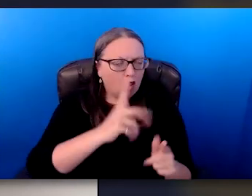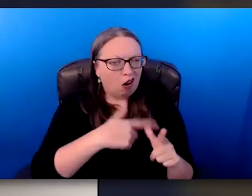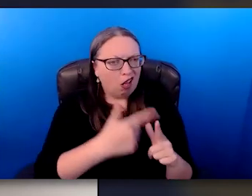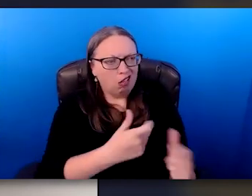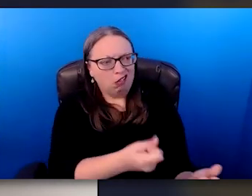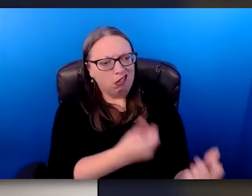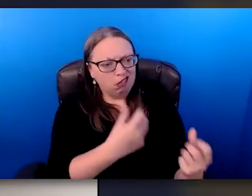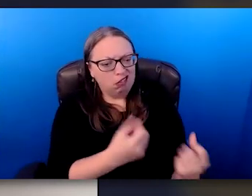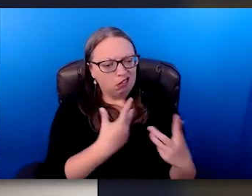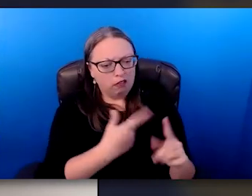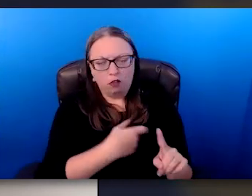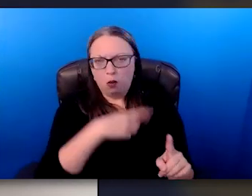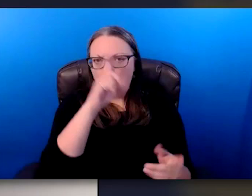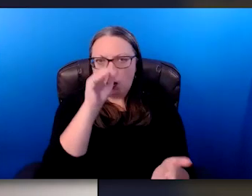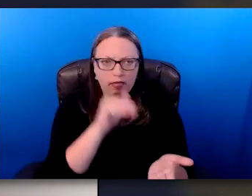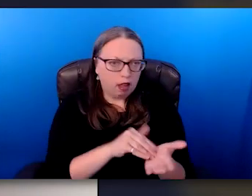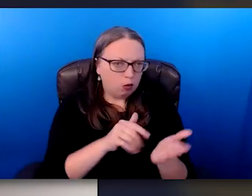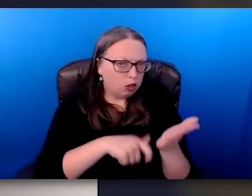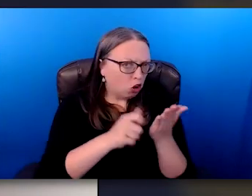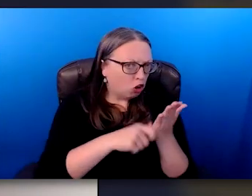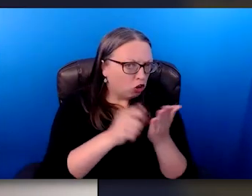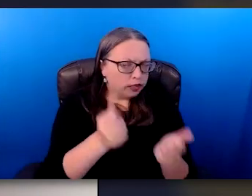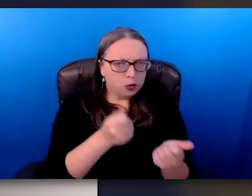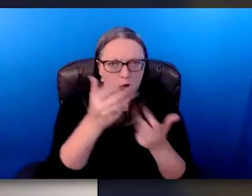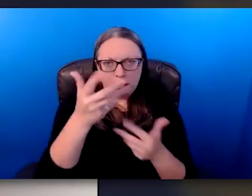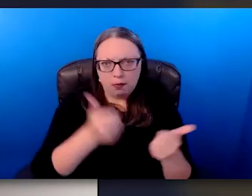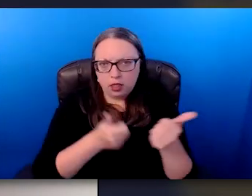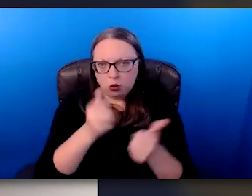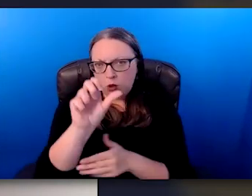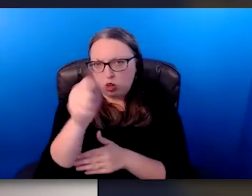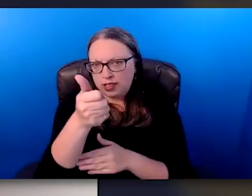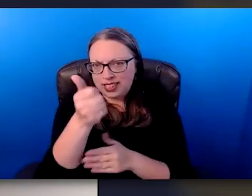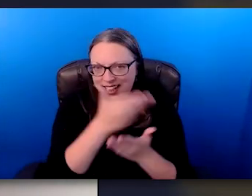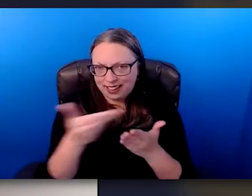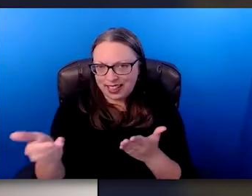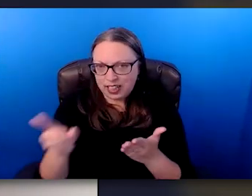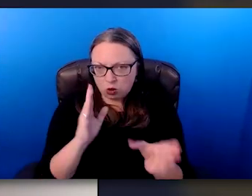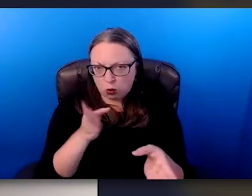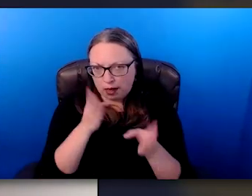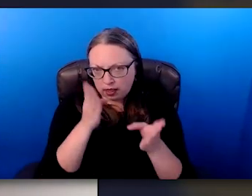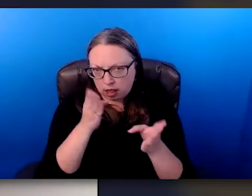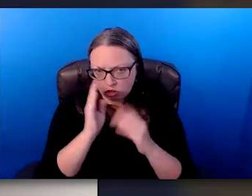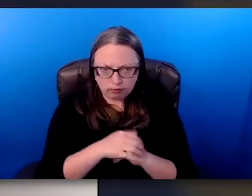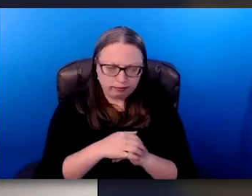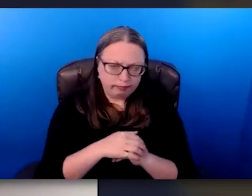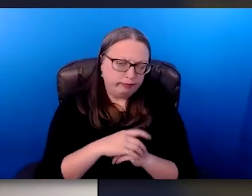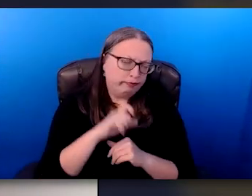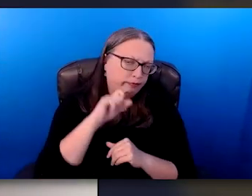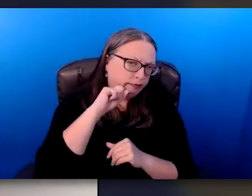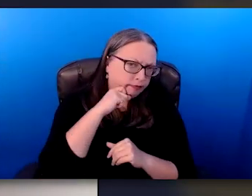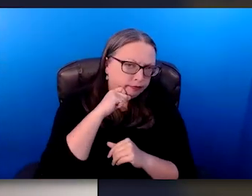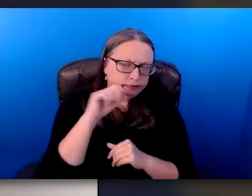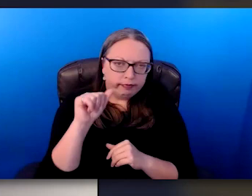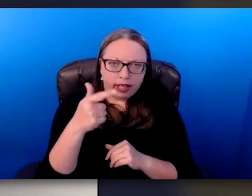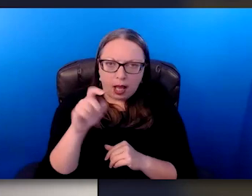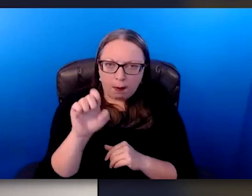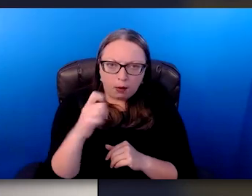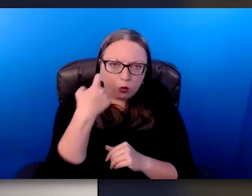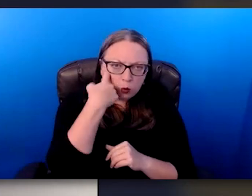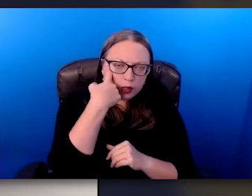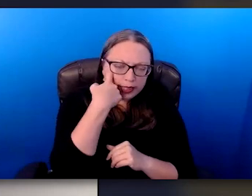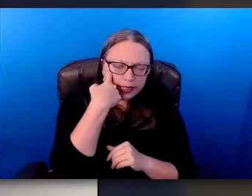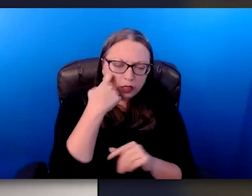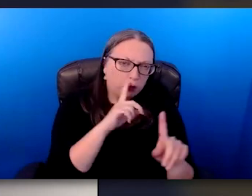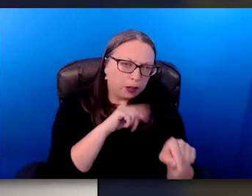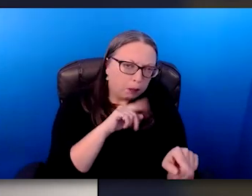out of thousands of articles, it recommends which 10 things to pay attention to. Is it Apple's last quarterly